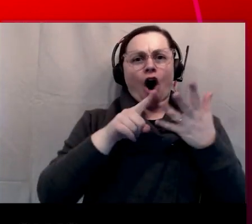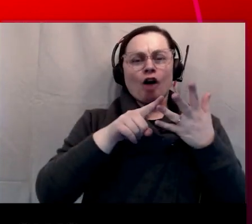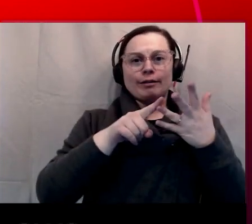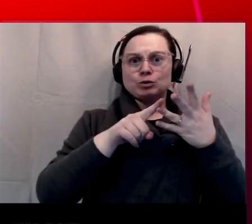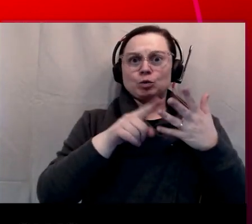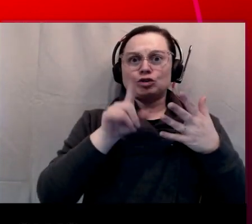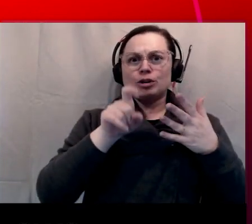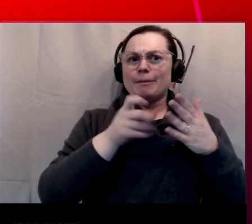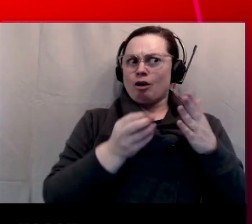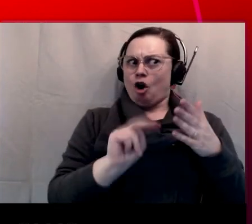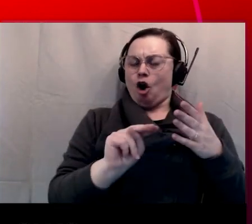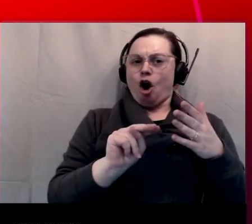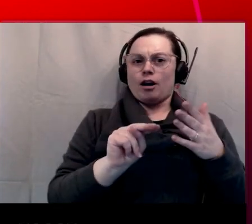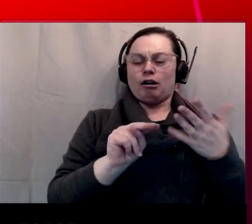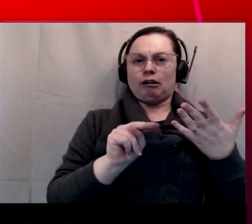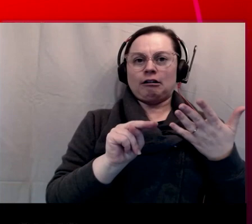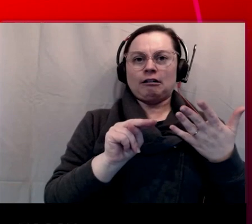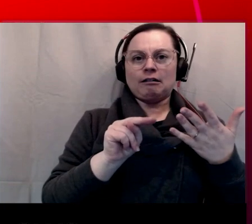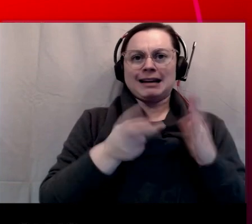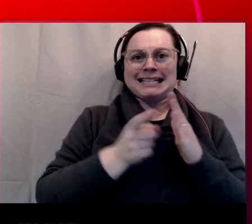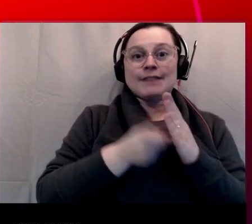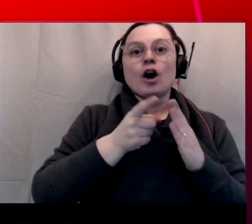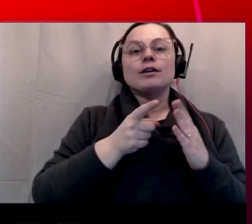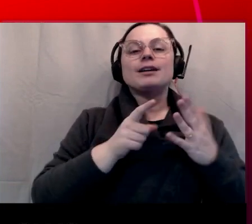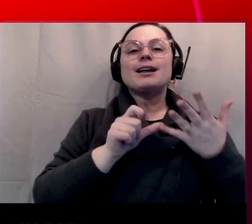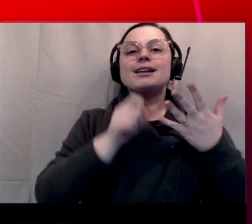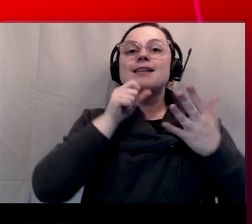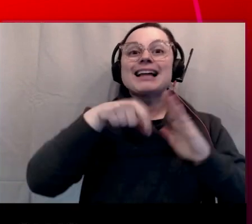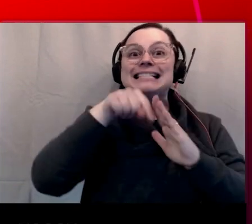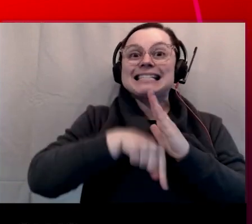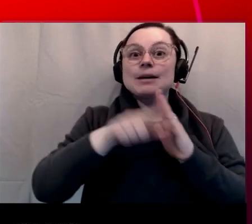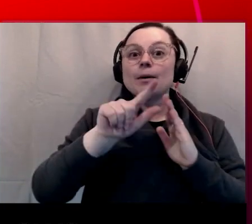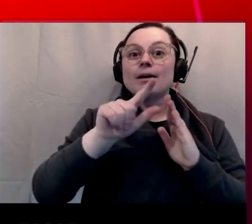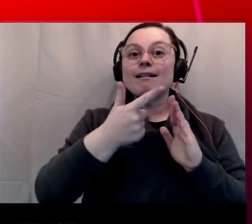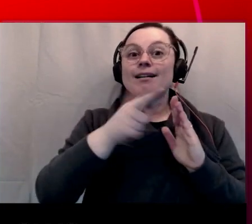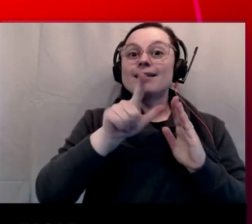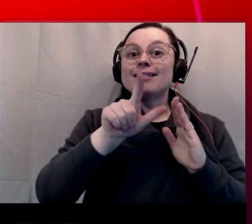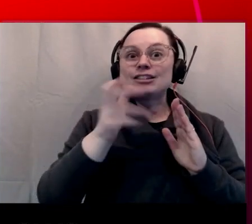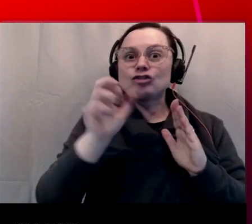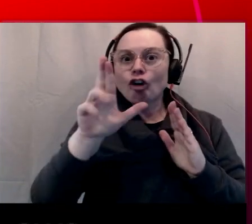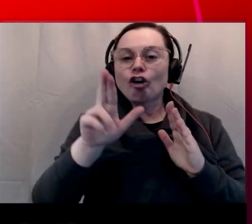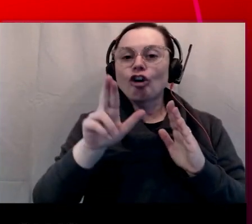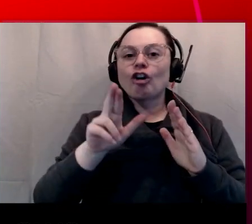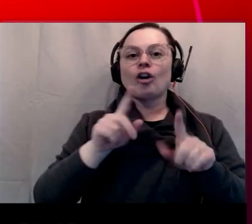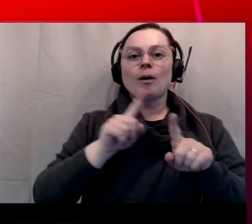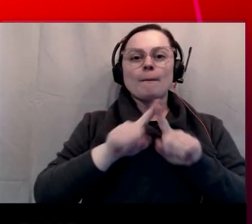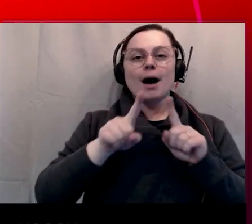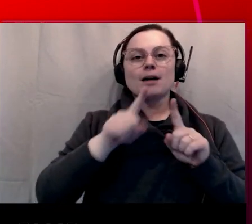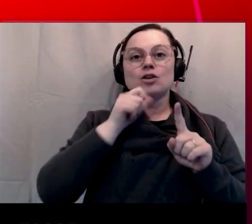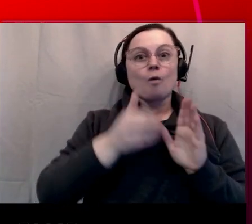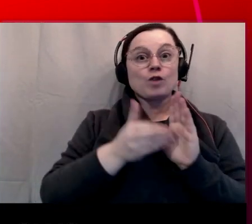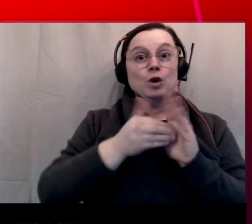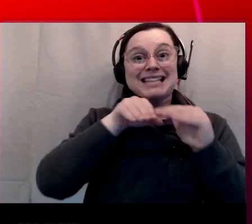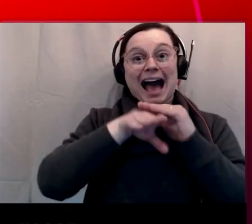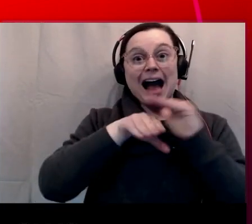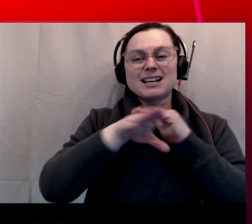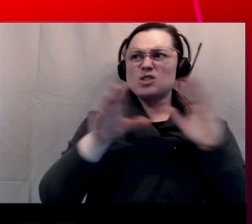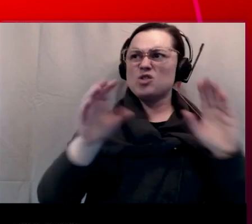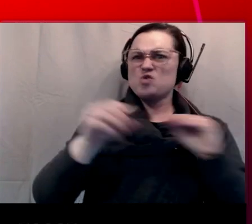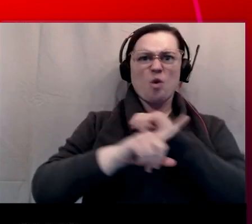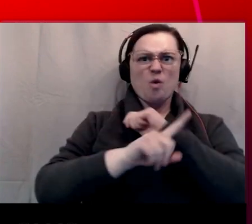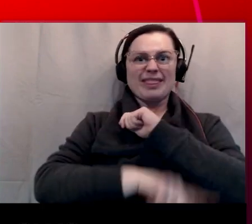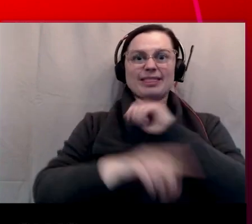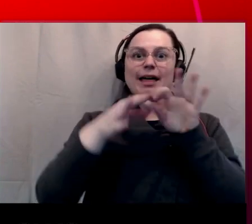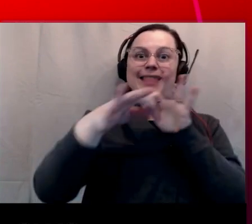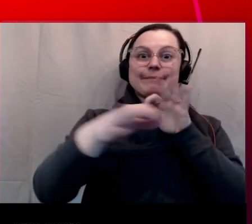all the way up to deep glacier, but go up to the first two levels of infrequent access, where there are no latency penalties. If you need